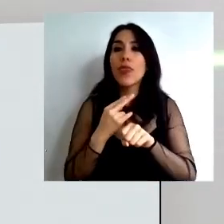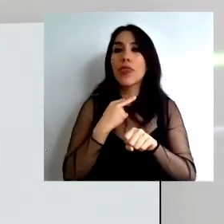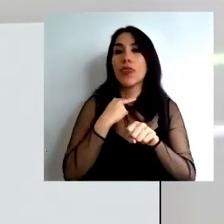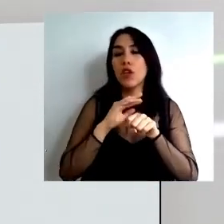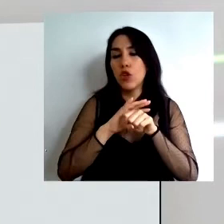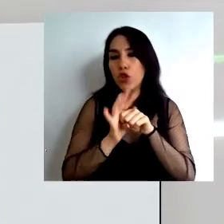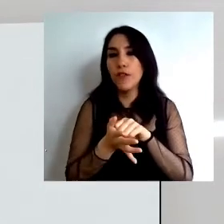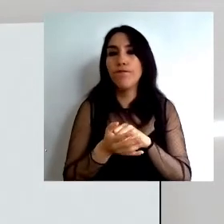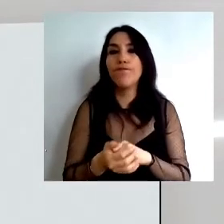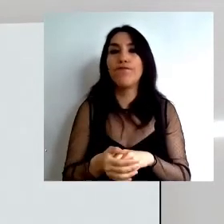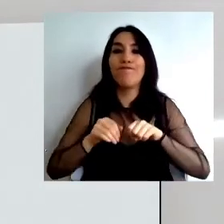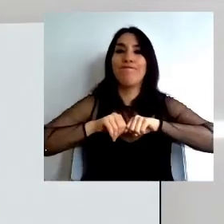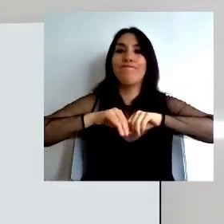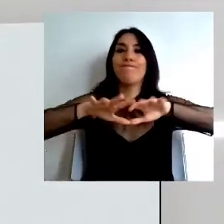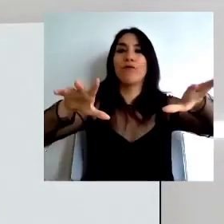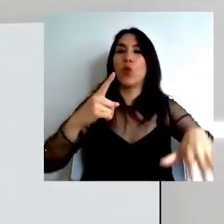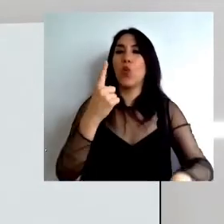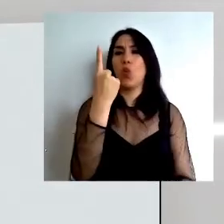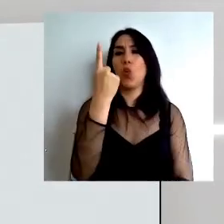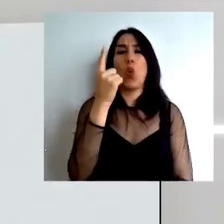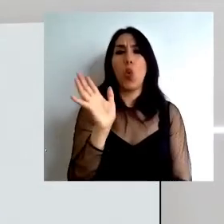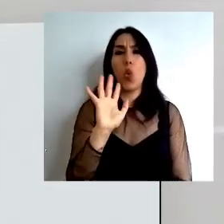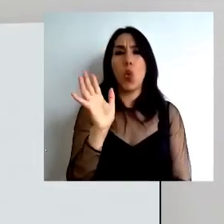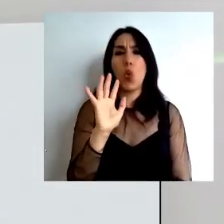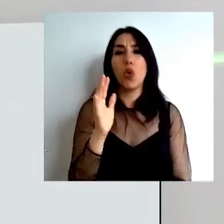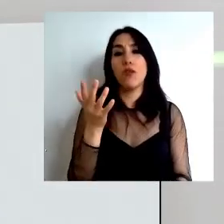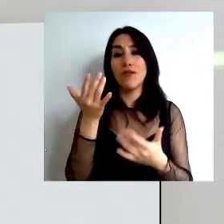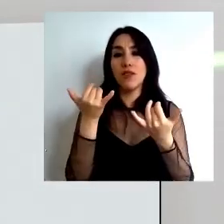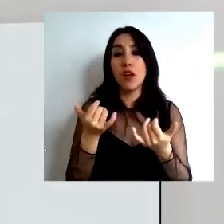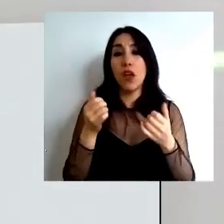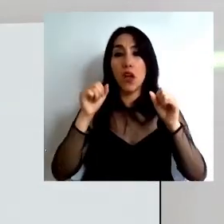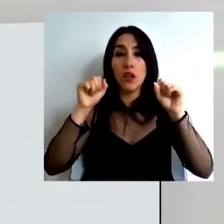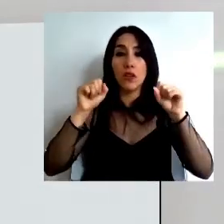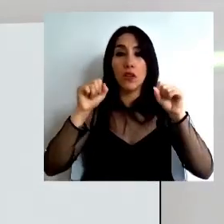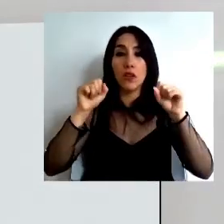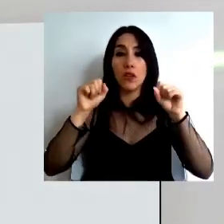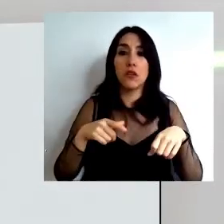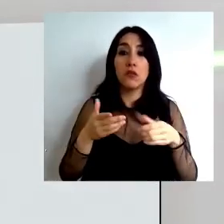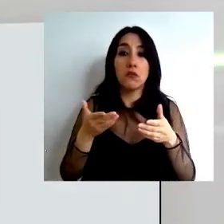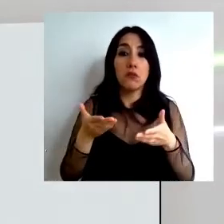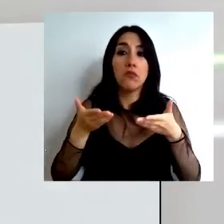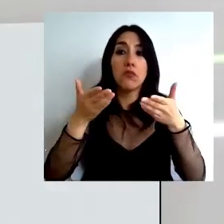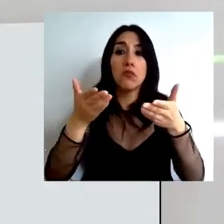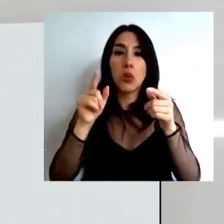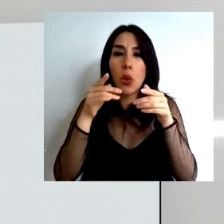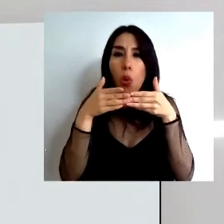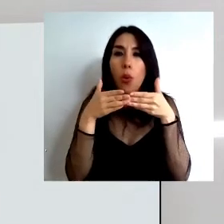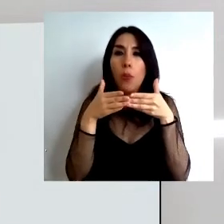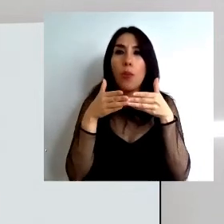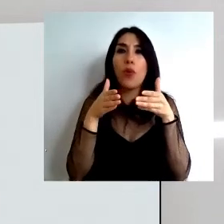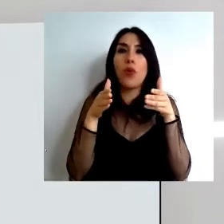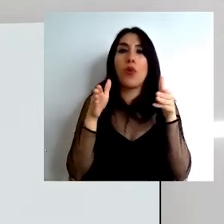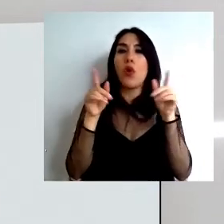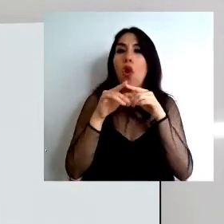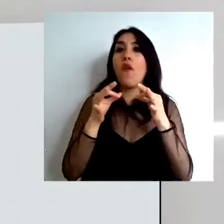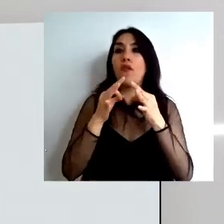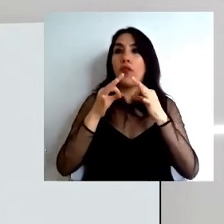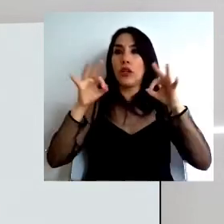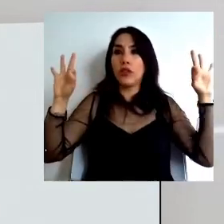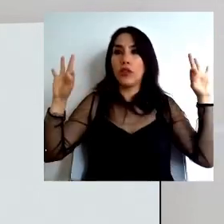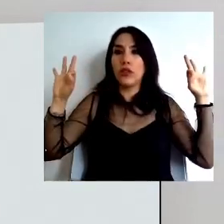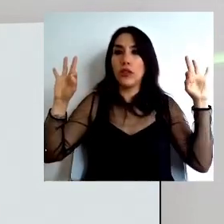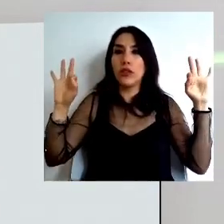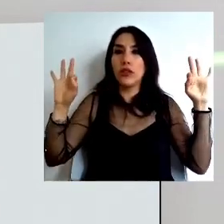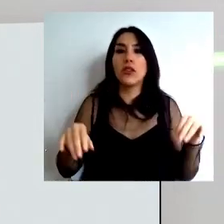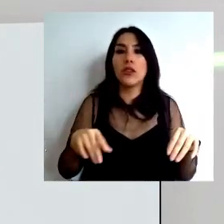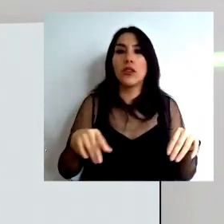to create it proper for their region. Yes, I like this message. I think that's very crucial indeed. And it's